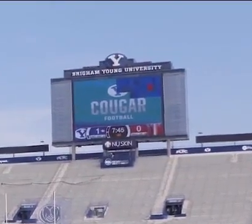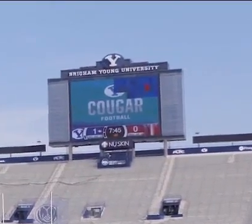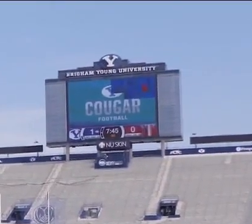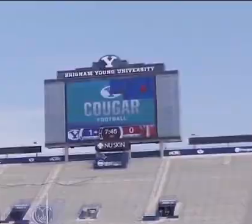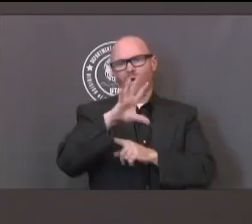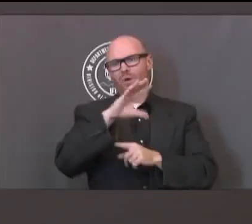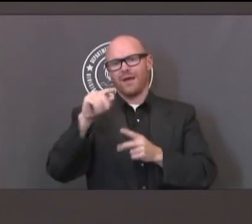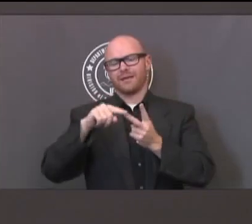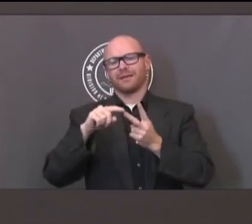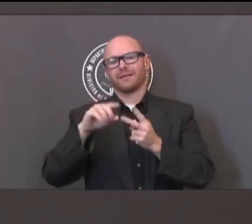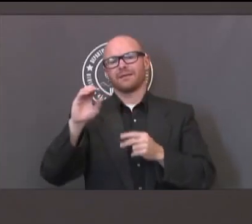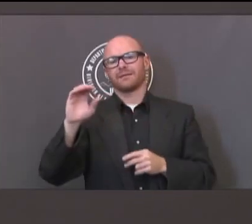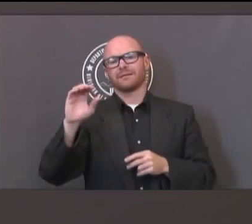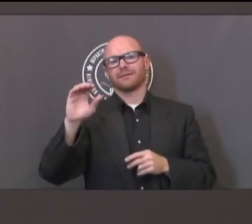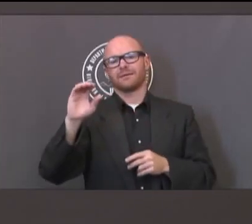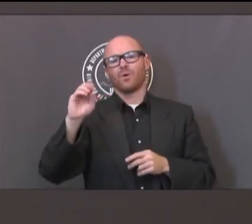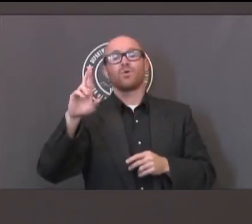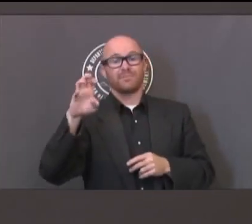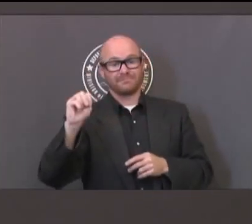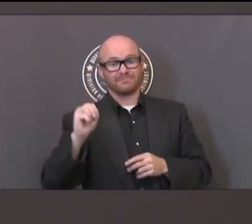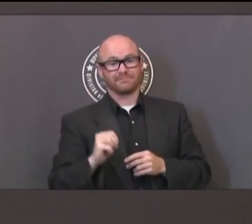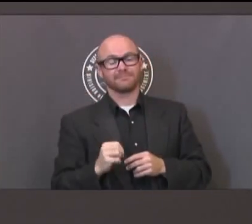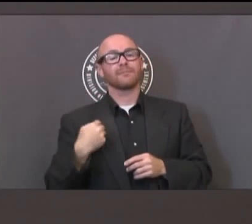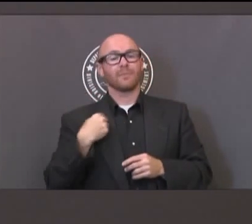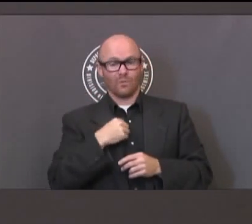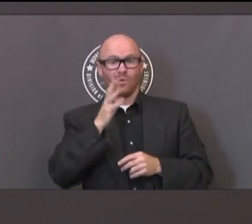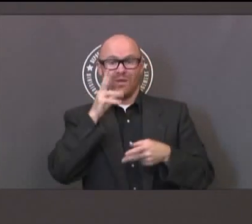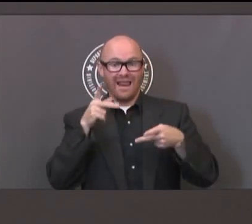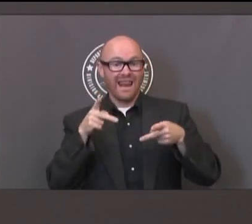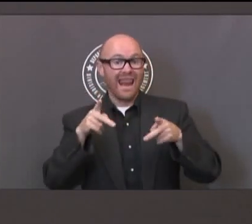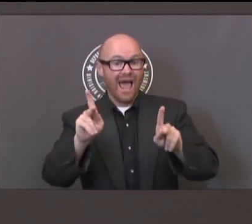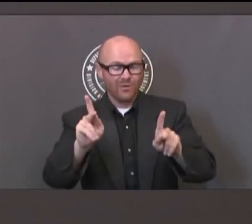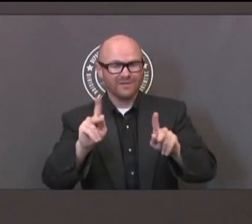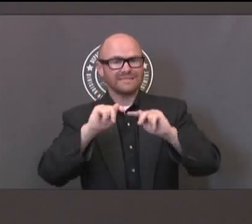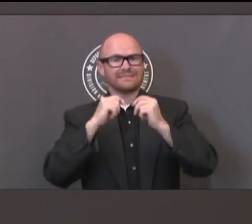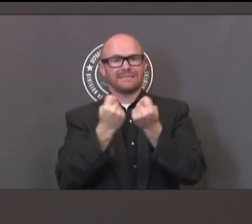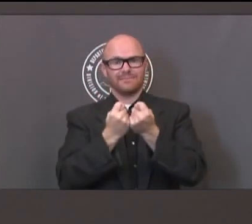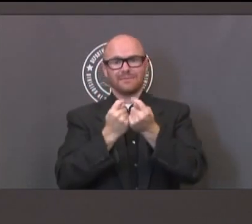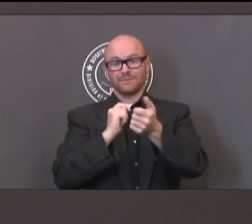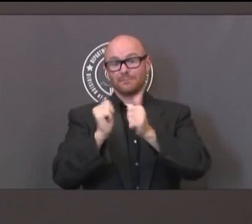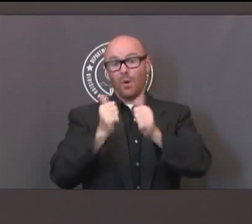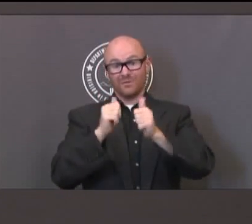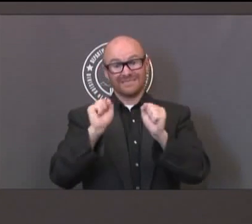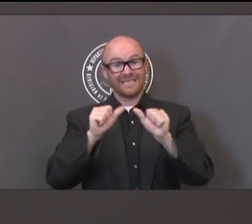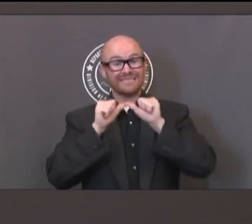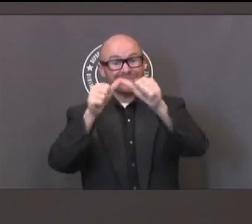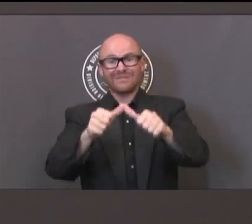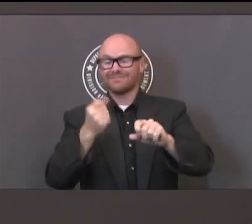for sports. We will allow team sports to continue, but with no spectators.